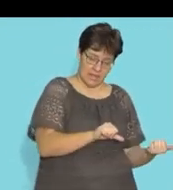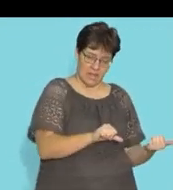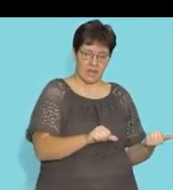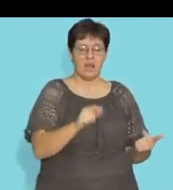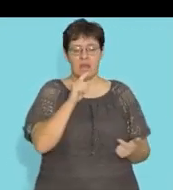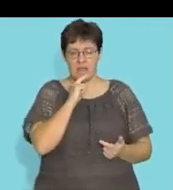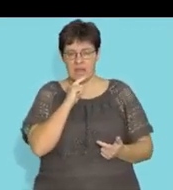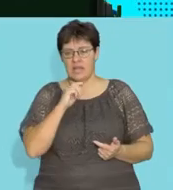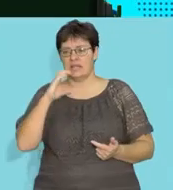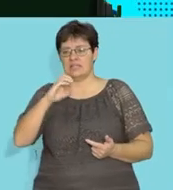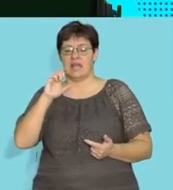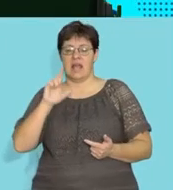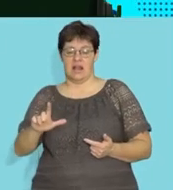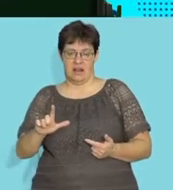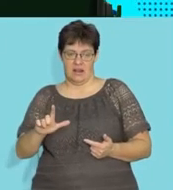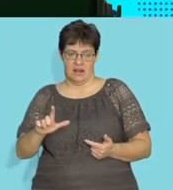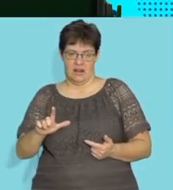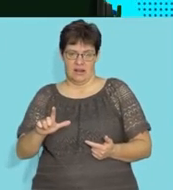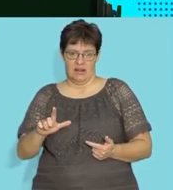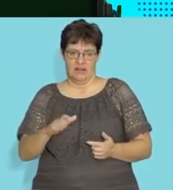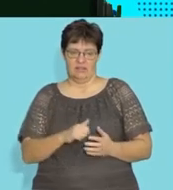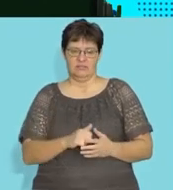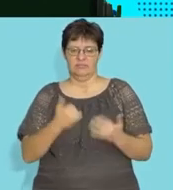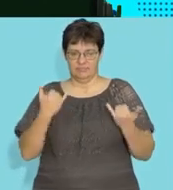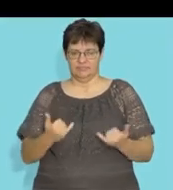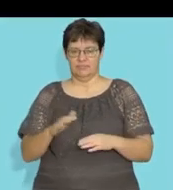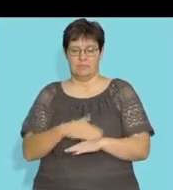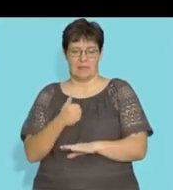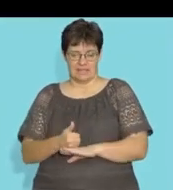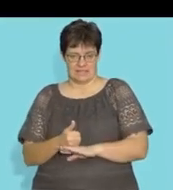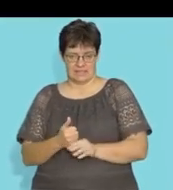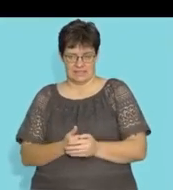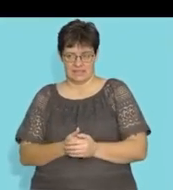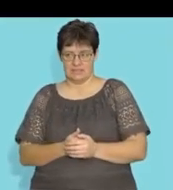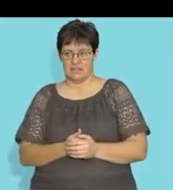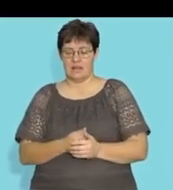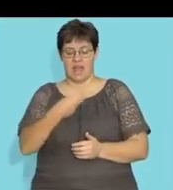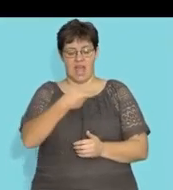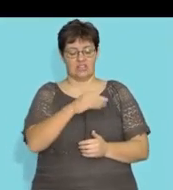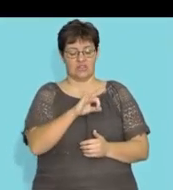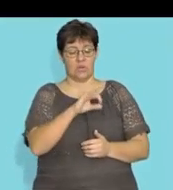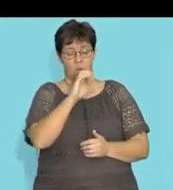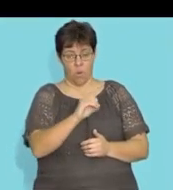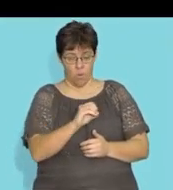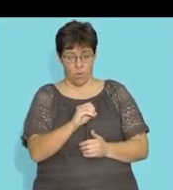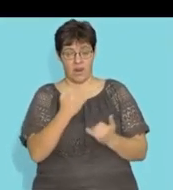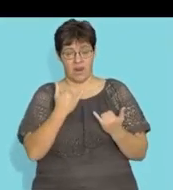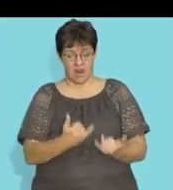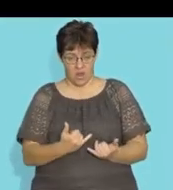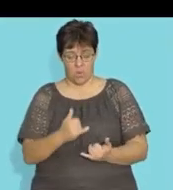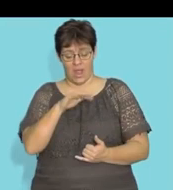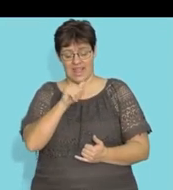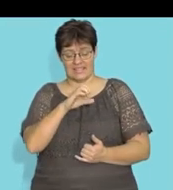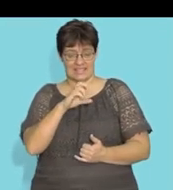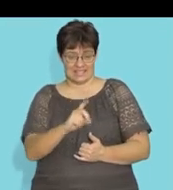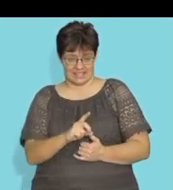reverse reaction and your chloride ion is now your base and your hydronium ion